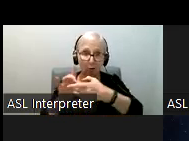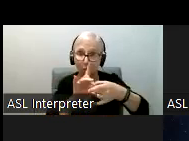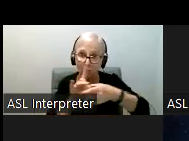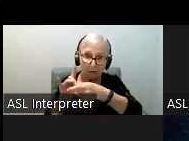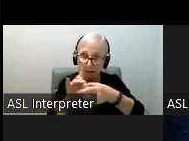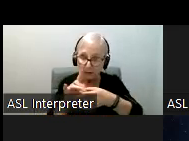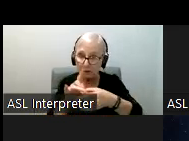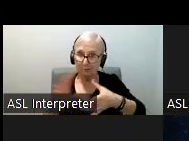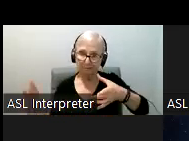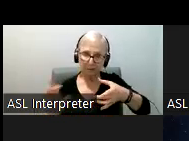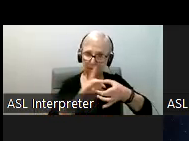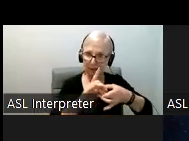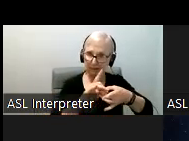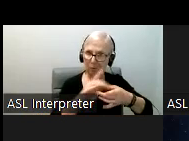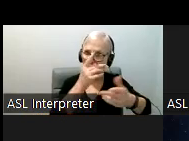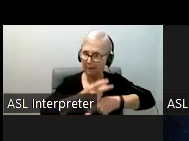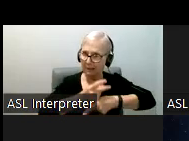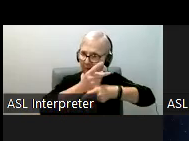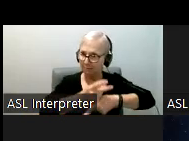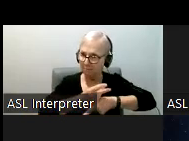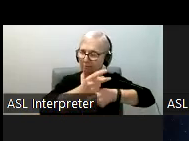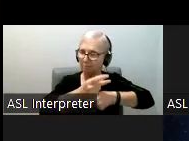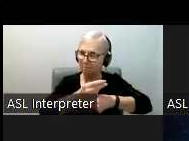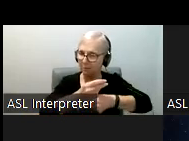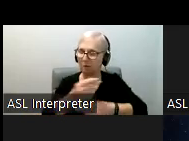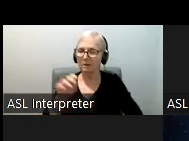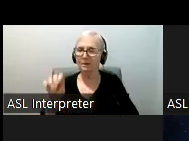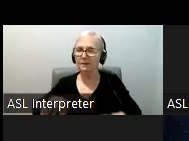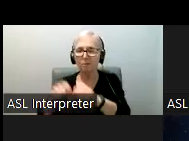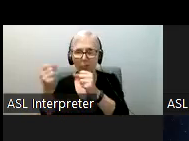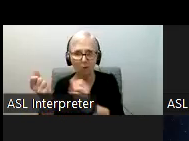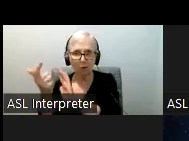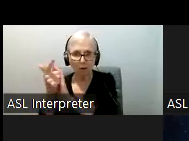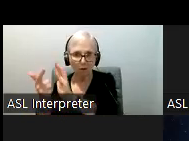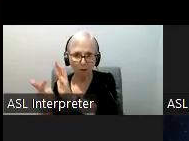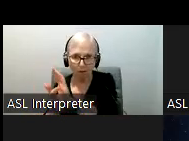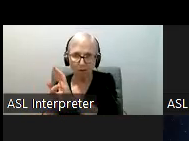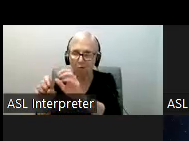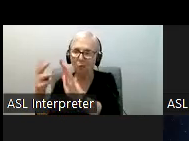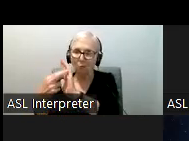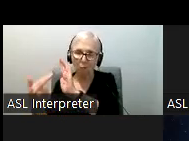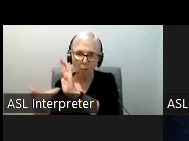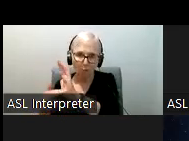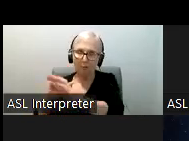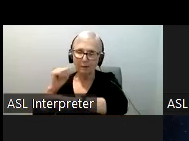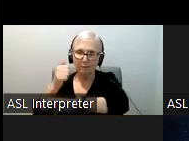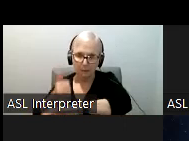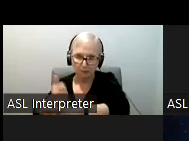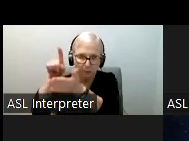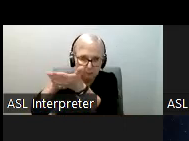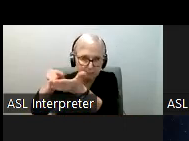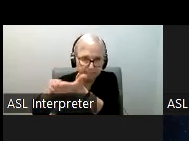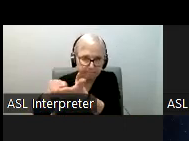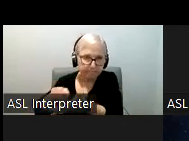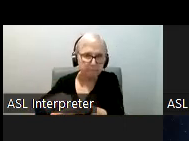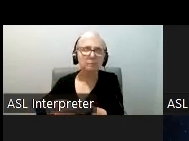individuals with care. Other times, a violation of BHA rules might be established by looking into that.